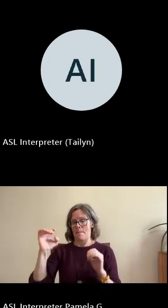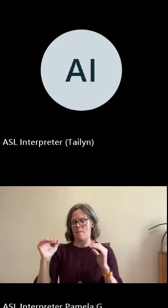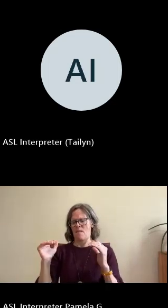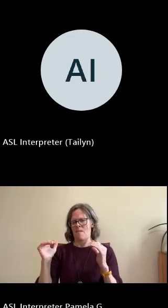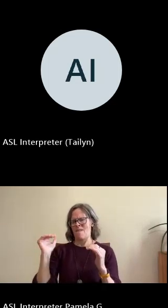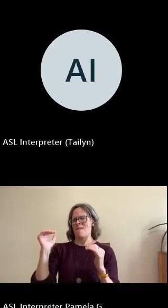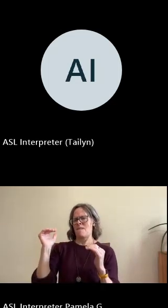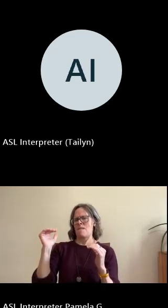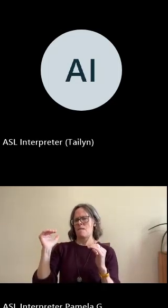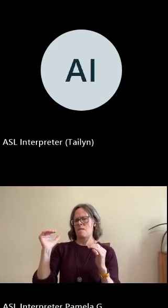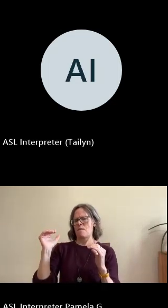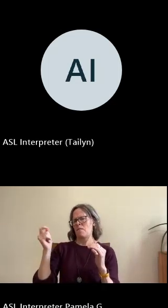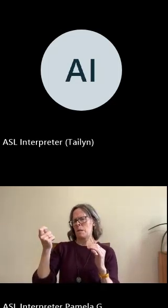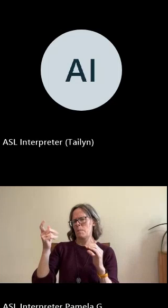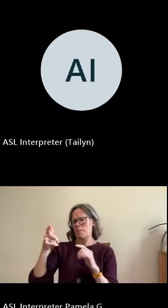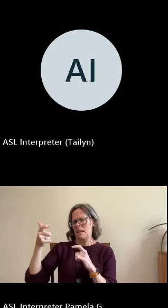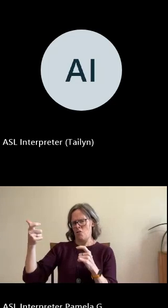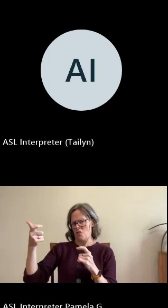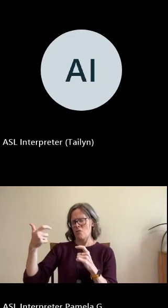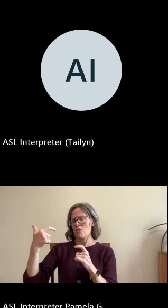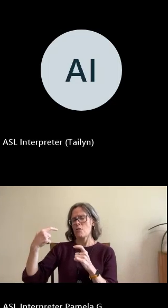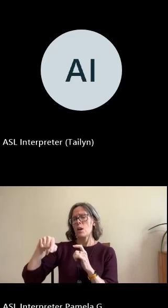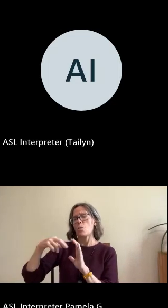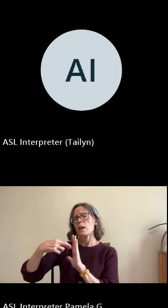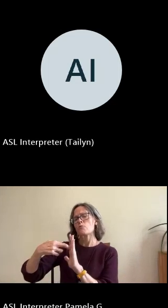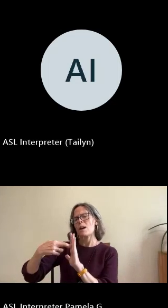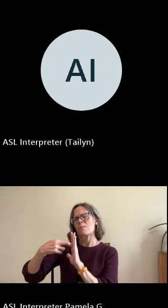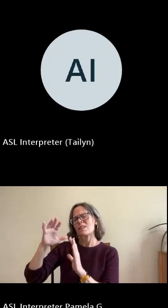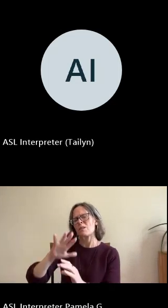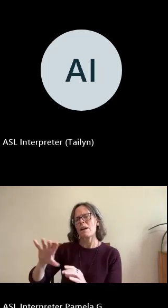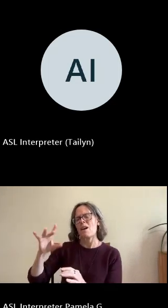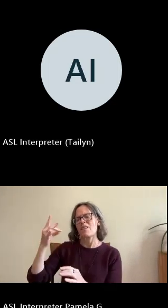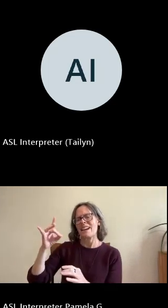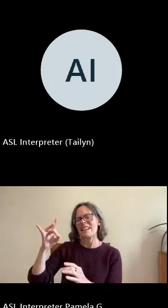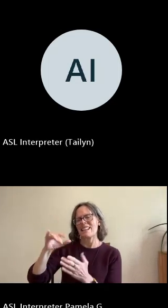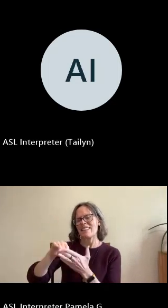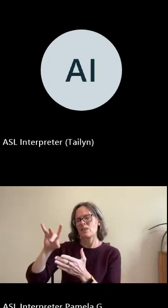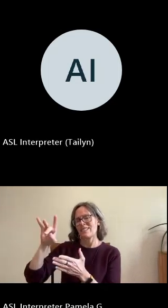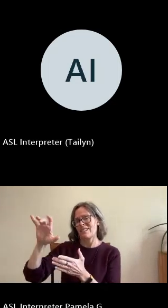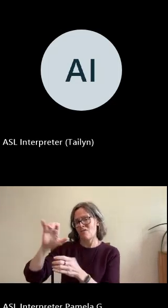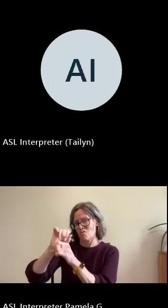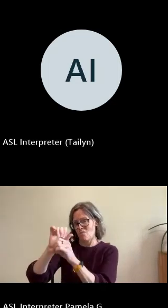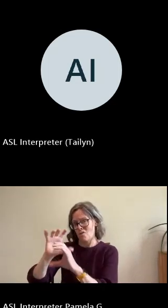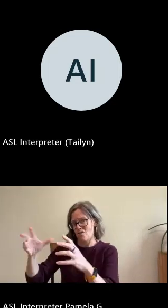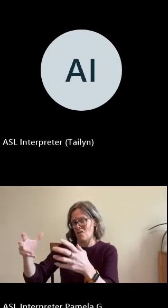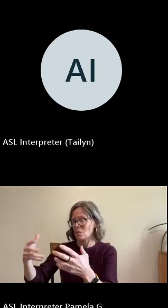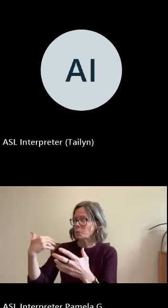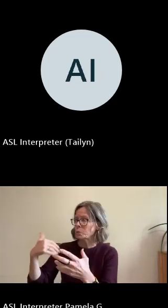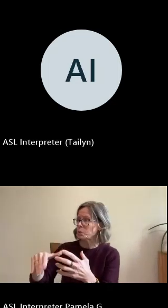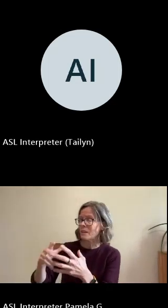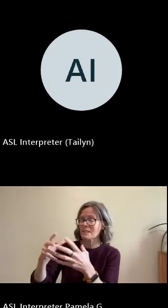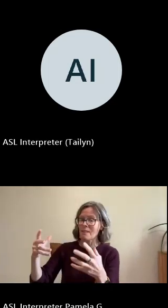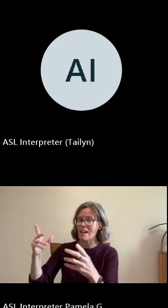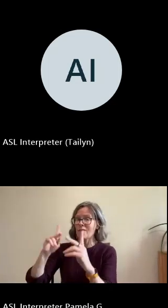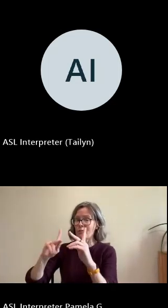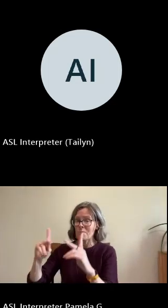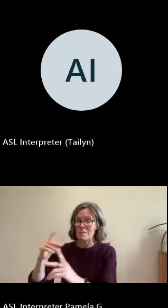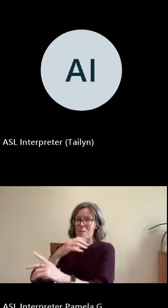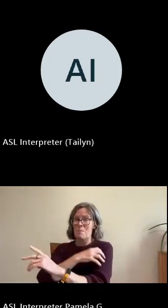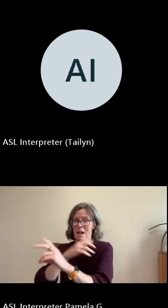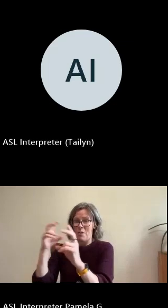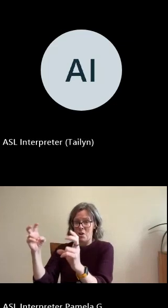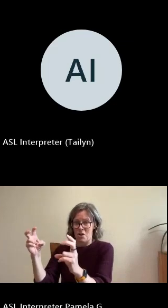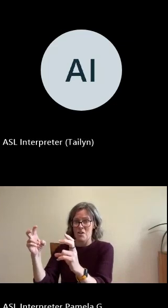we represent around 18,800 workers. That's a lot of people power, and that's, if